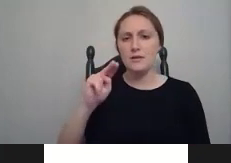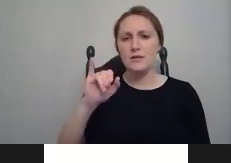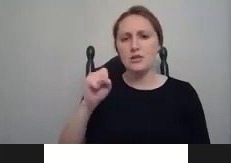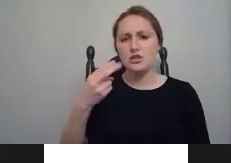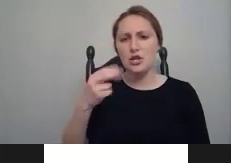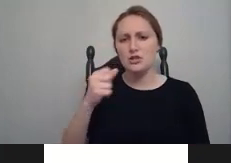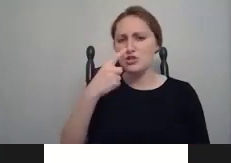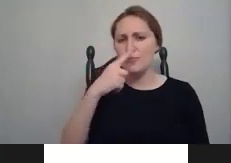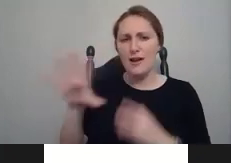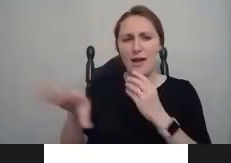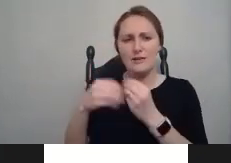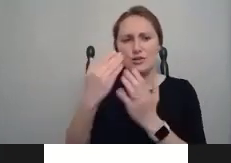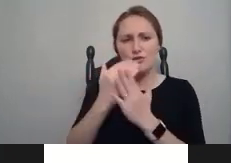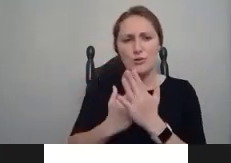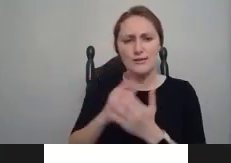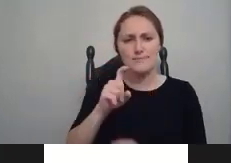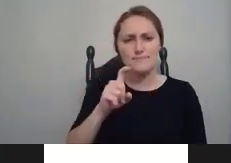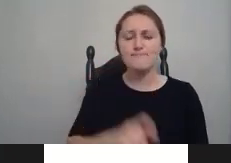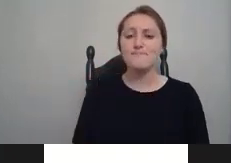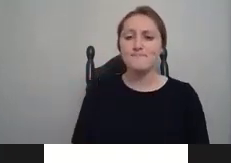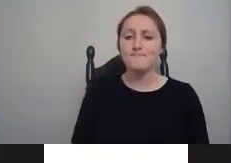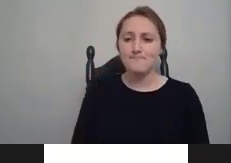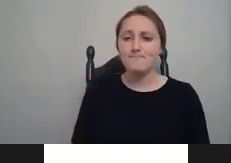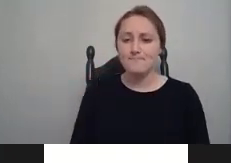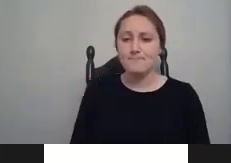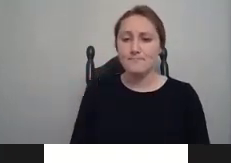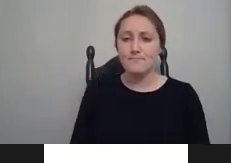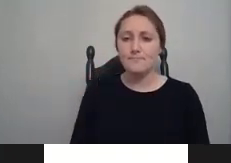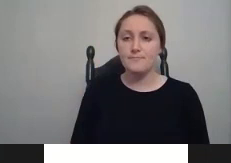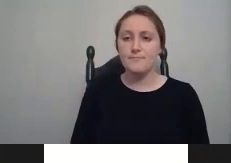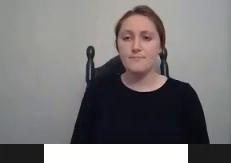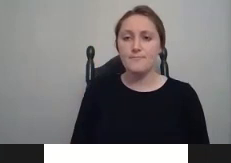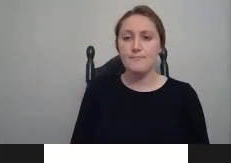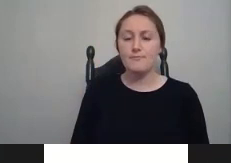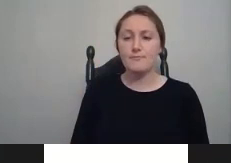for you? Yep. Yeah. We want